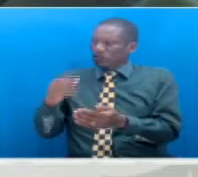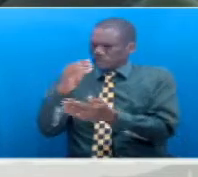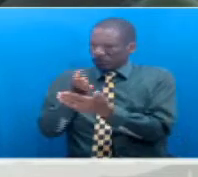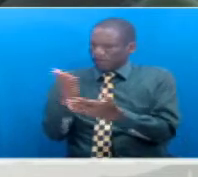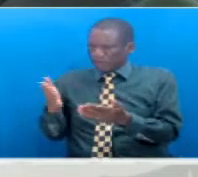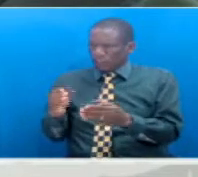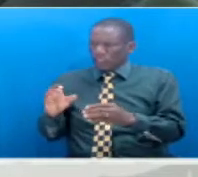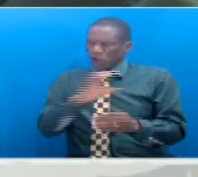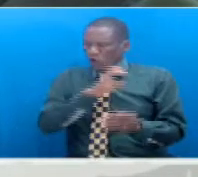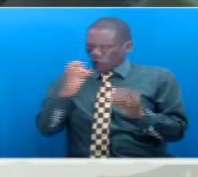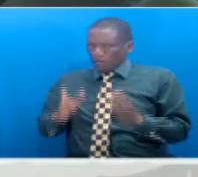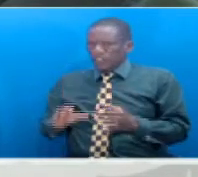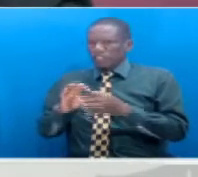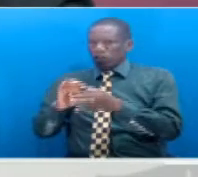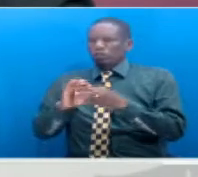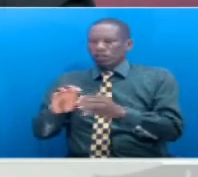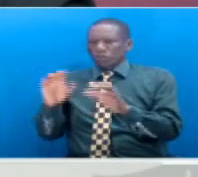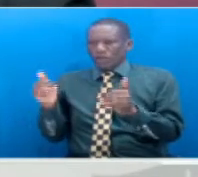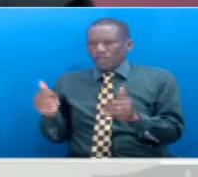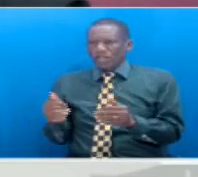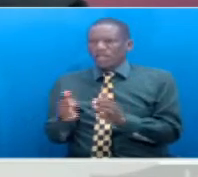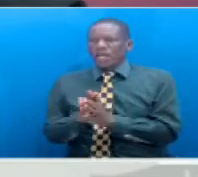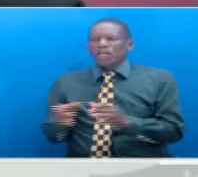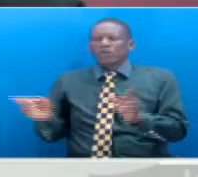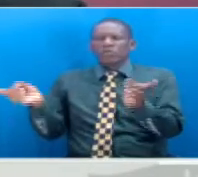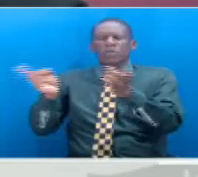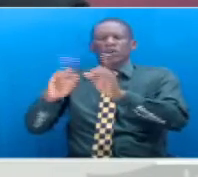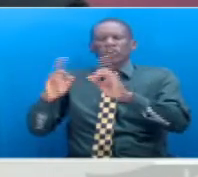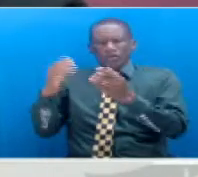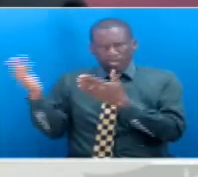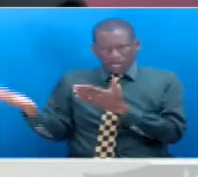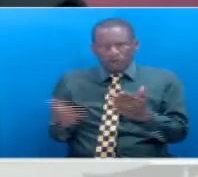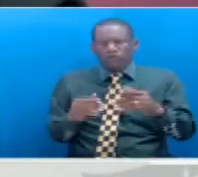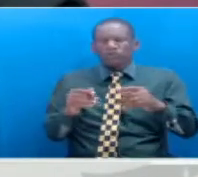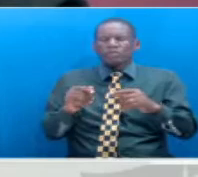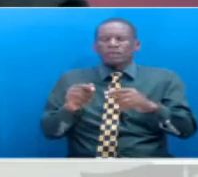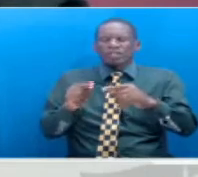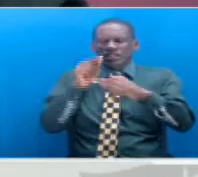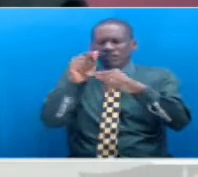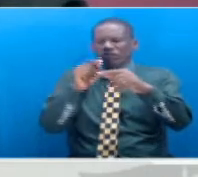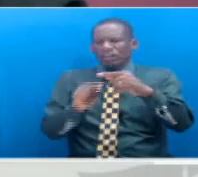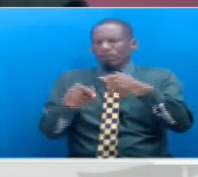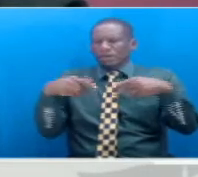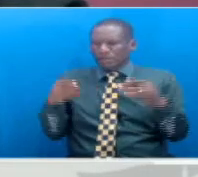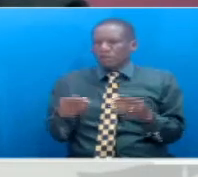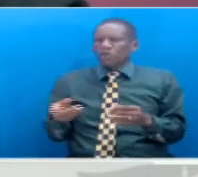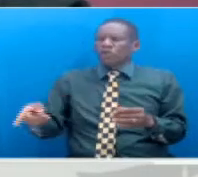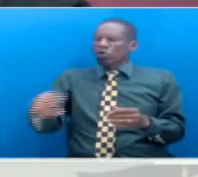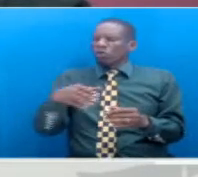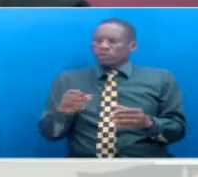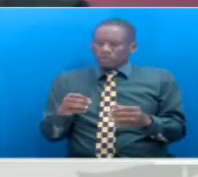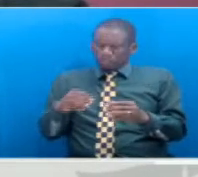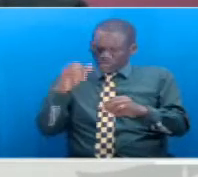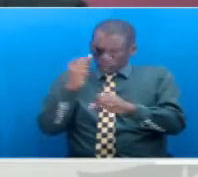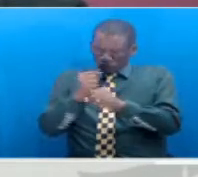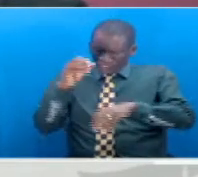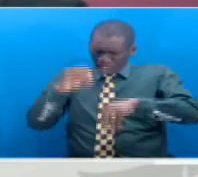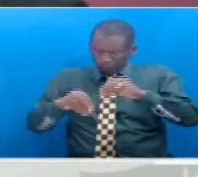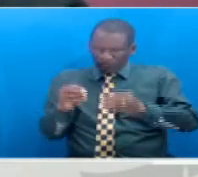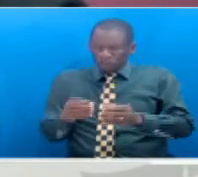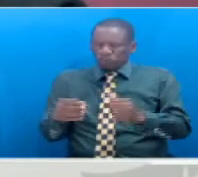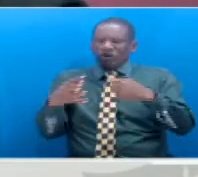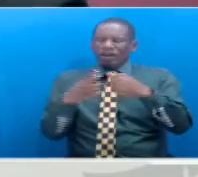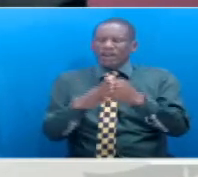the commissioners are united, and we are not going to allow to be divided. We are going to this election on the